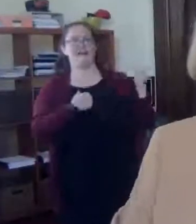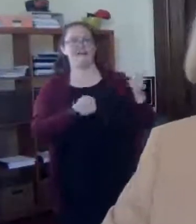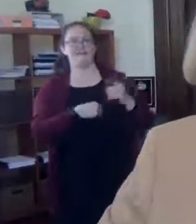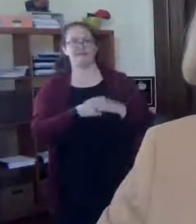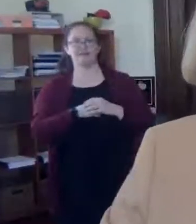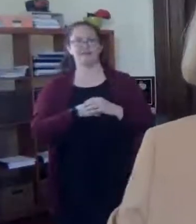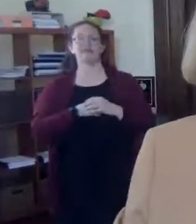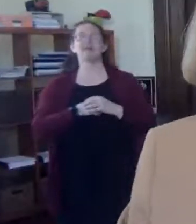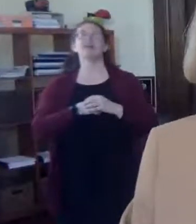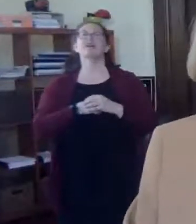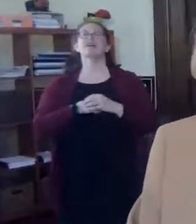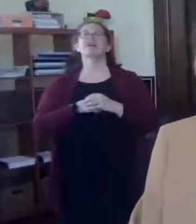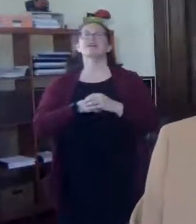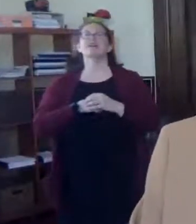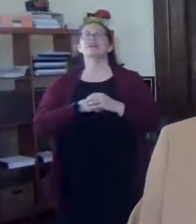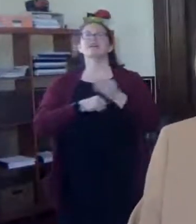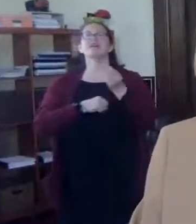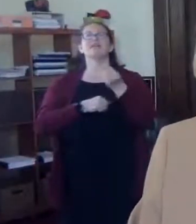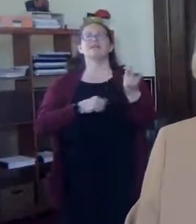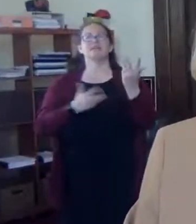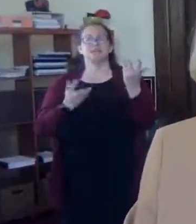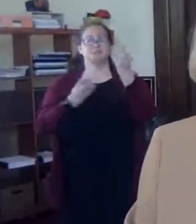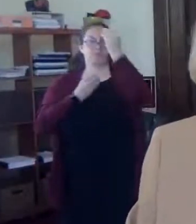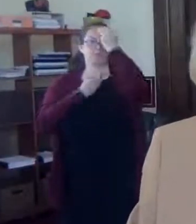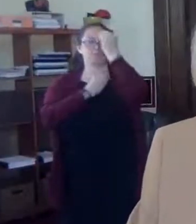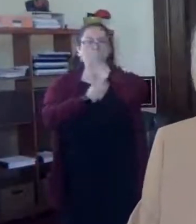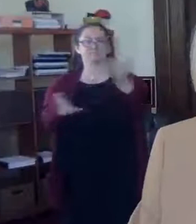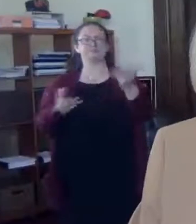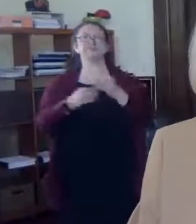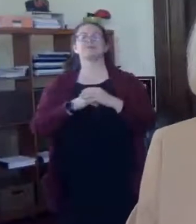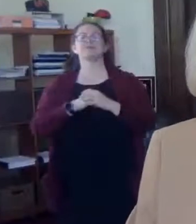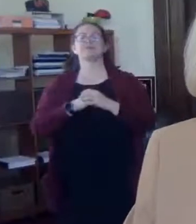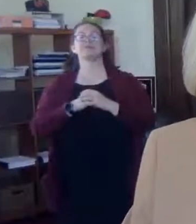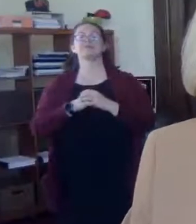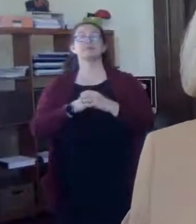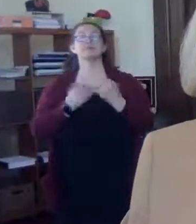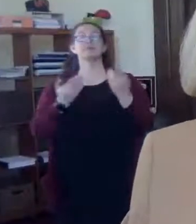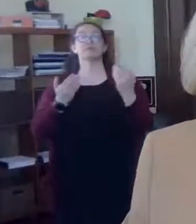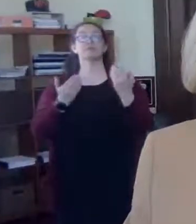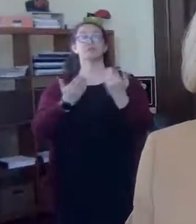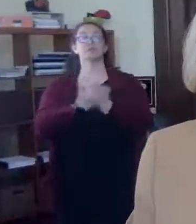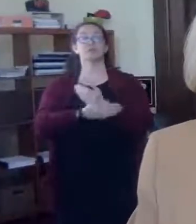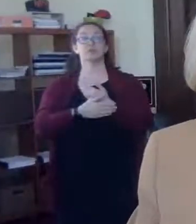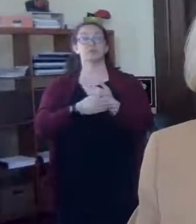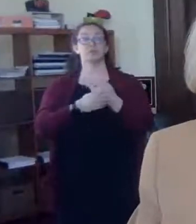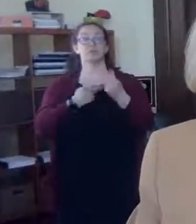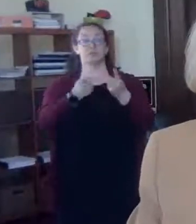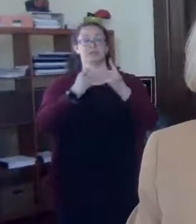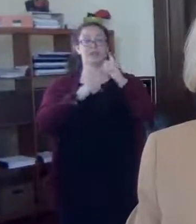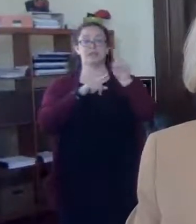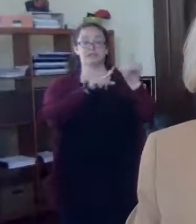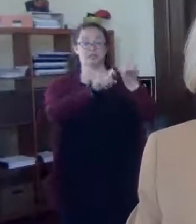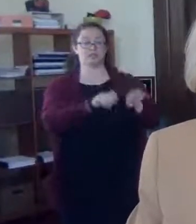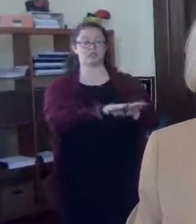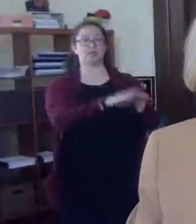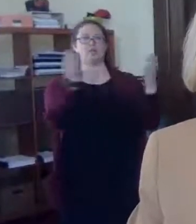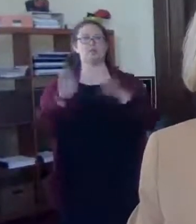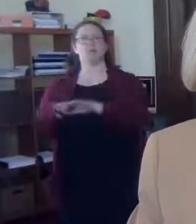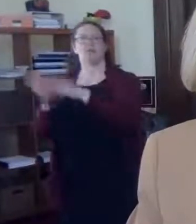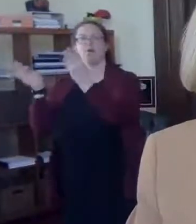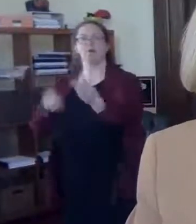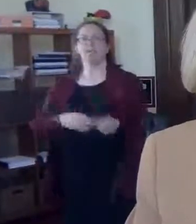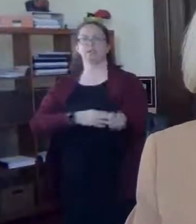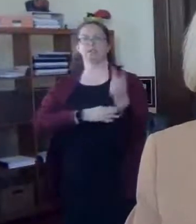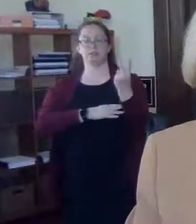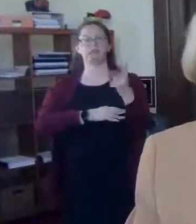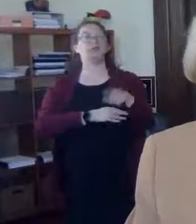So just a couple of things. We do have 2 new testing sites, Affinia testing sites, that are opening today. One